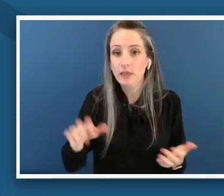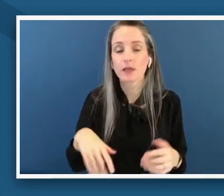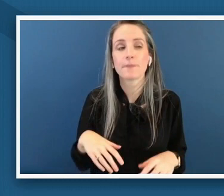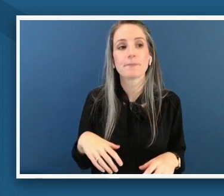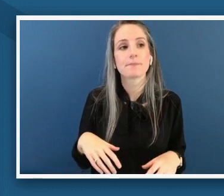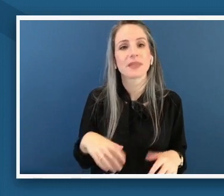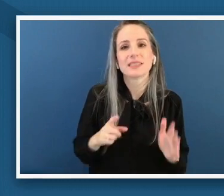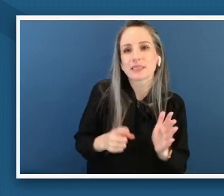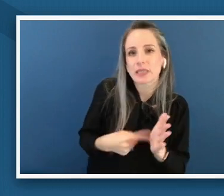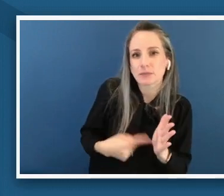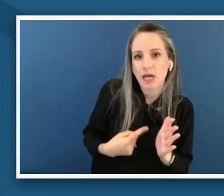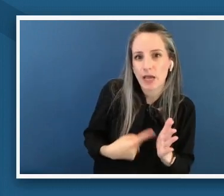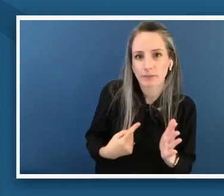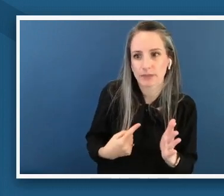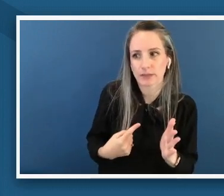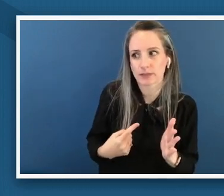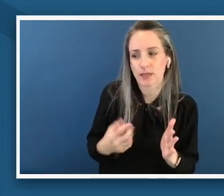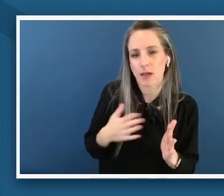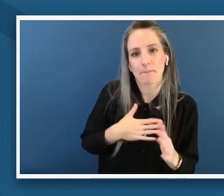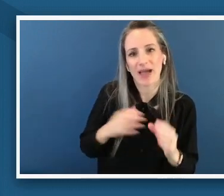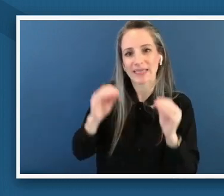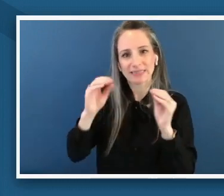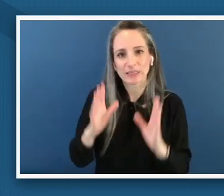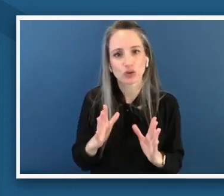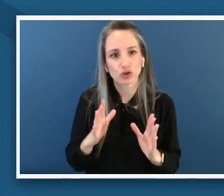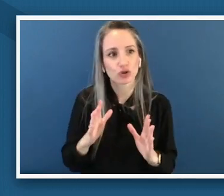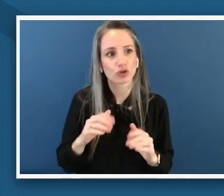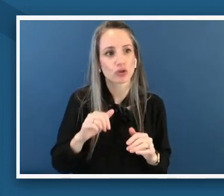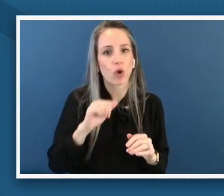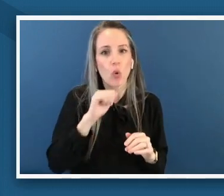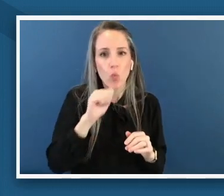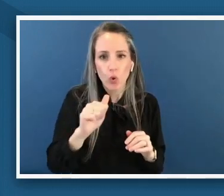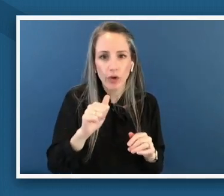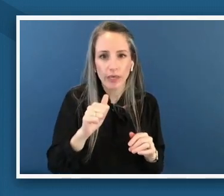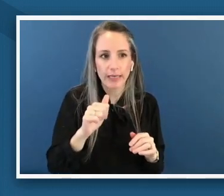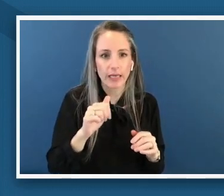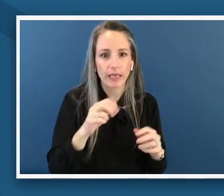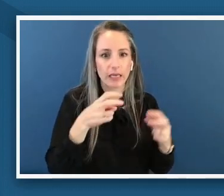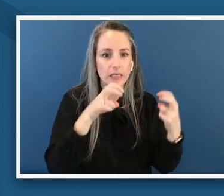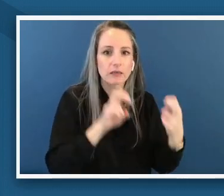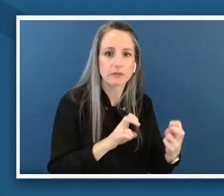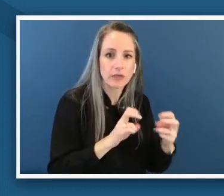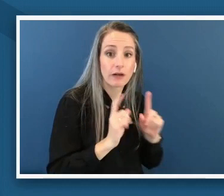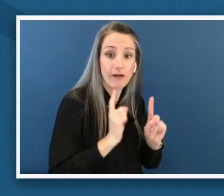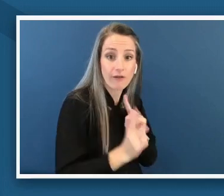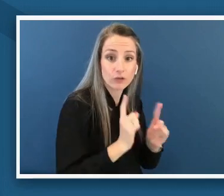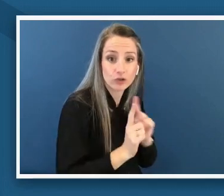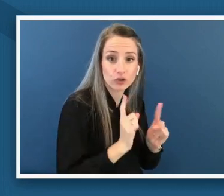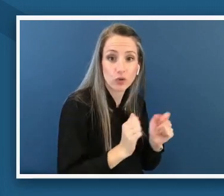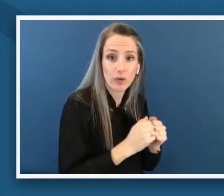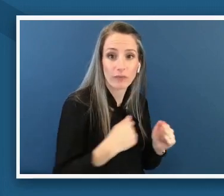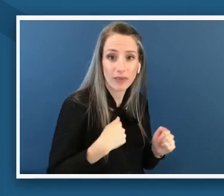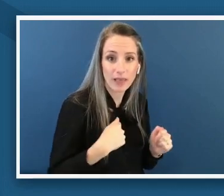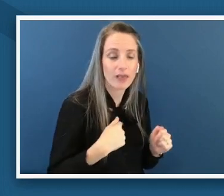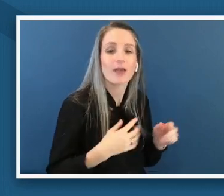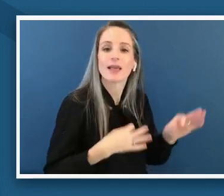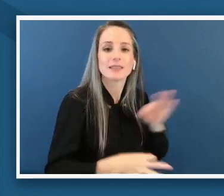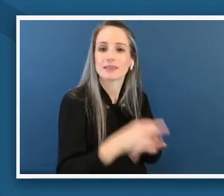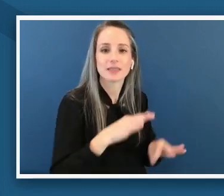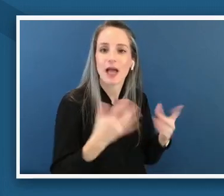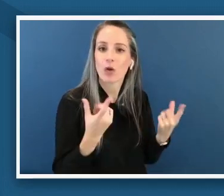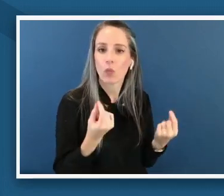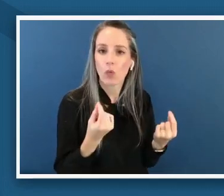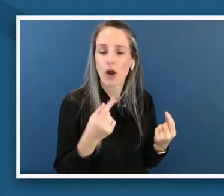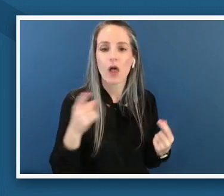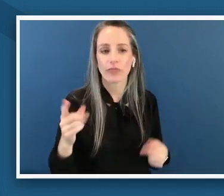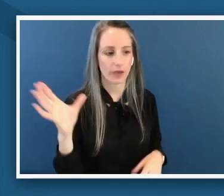would not have conversations with me, they instead may have had assumptions about me. So there might have been an assumption